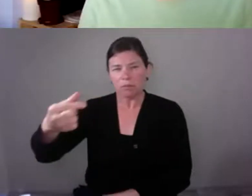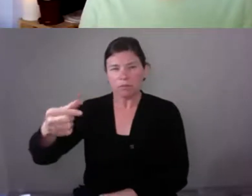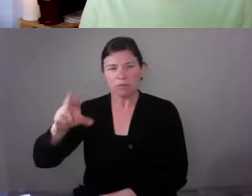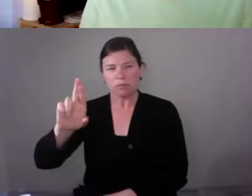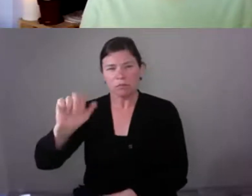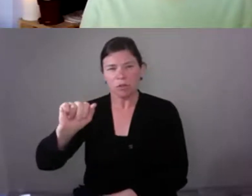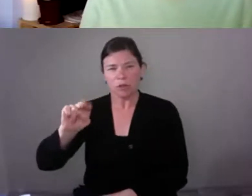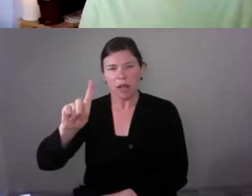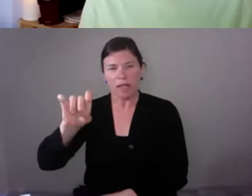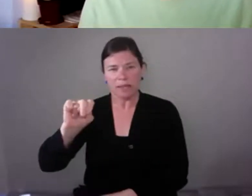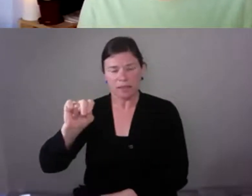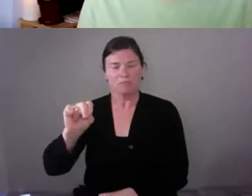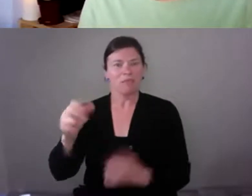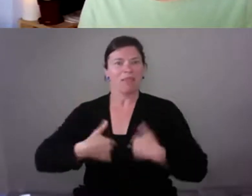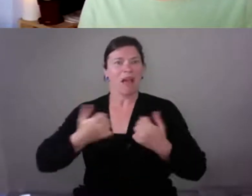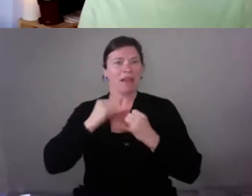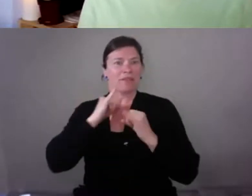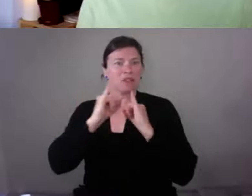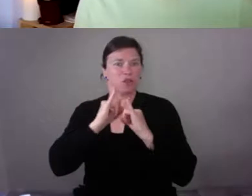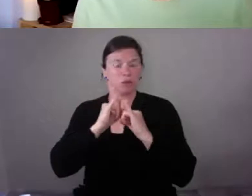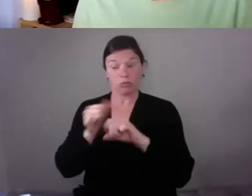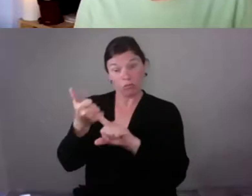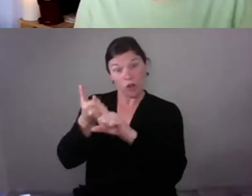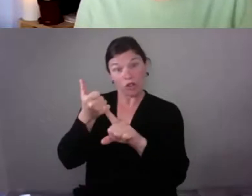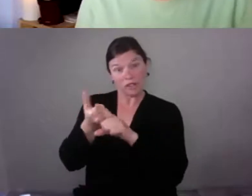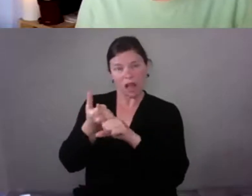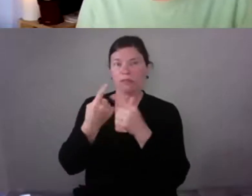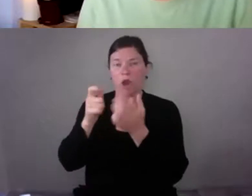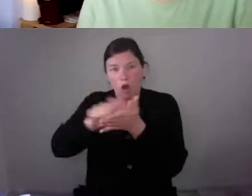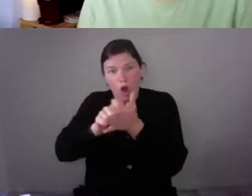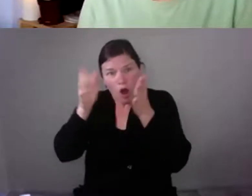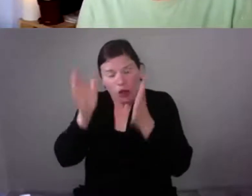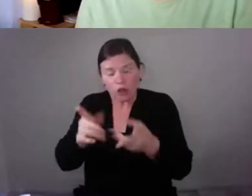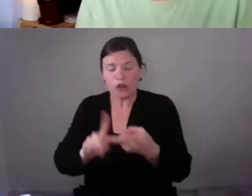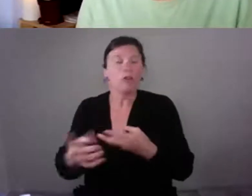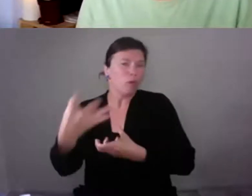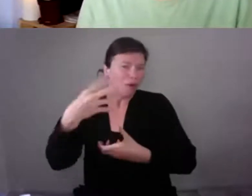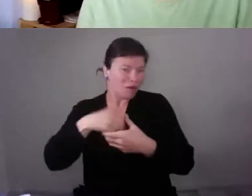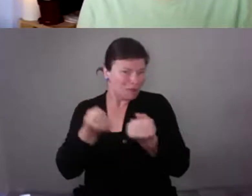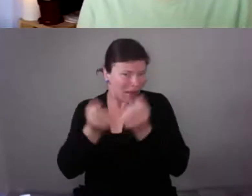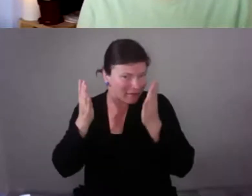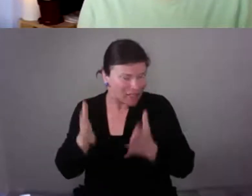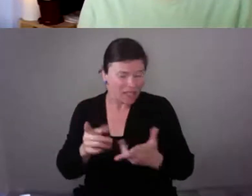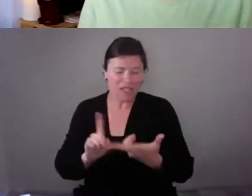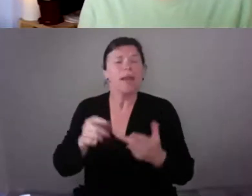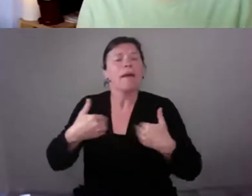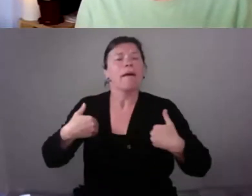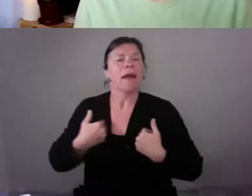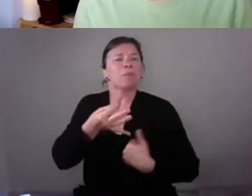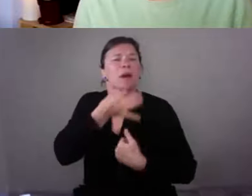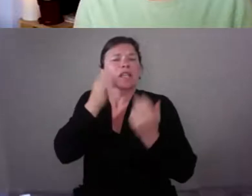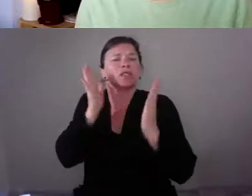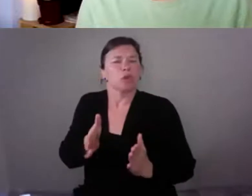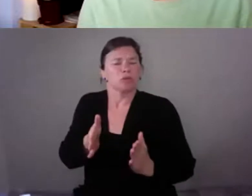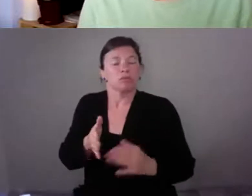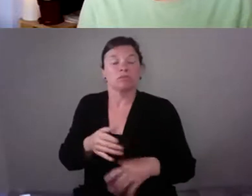is an author, an animal behavior expert. She's an autism advocate. And she's going to be interviewed